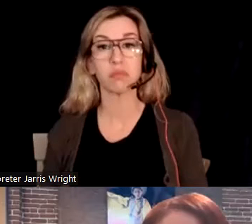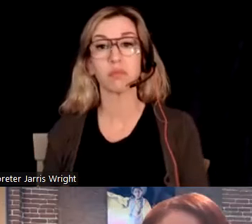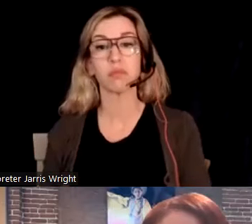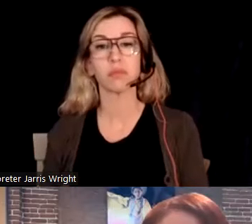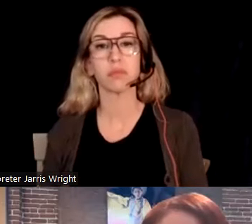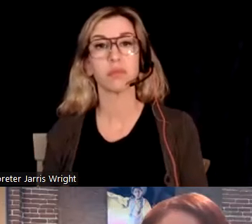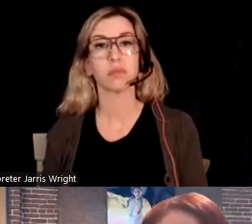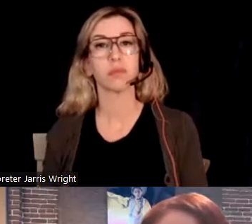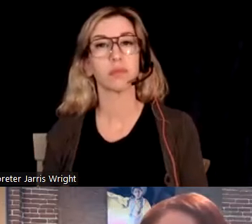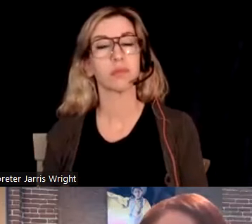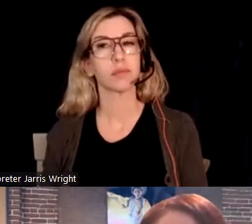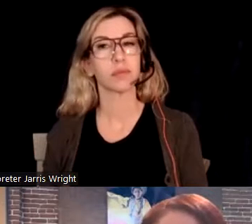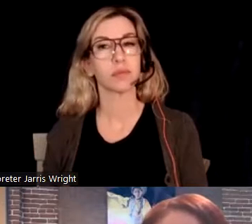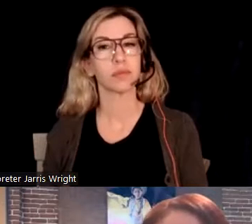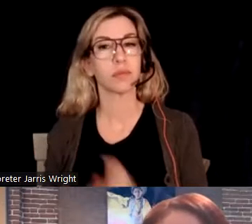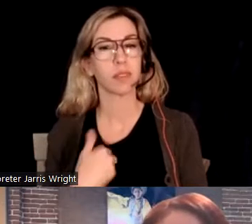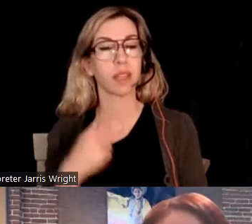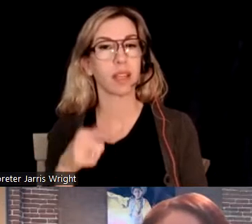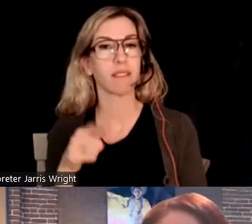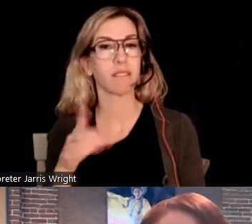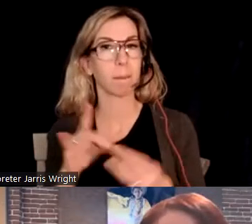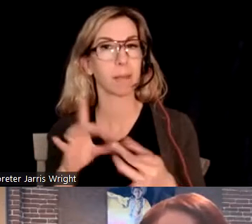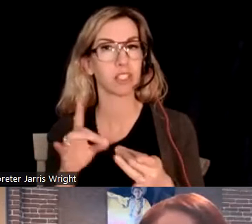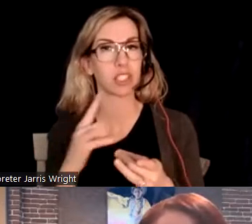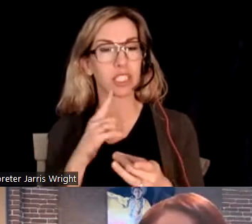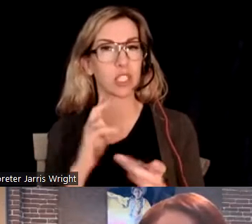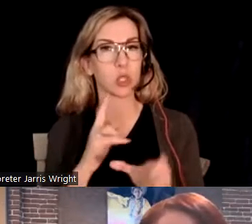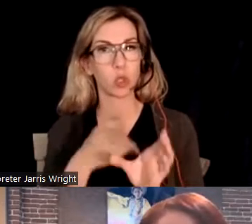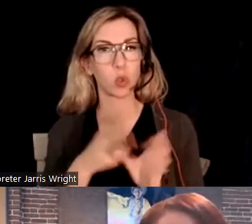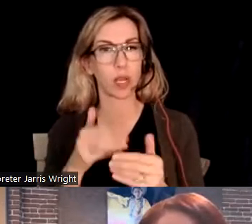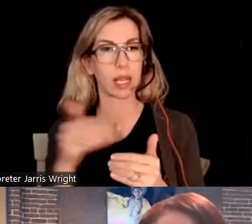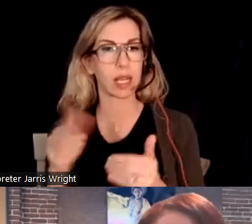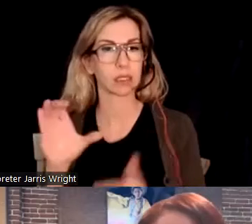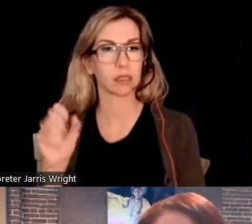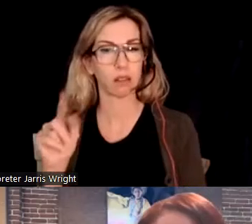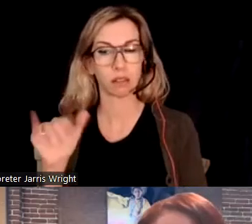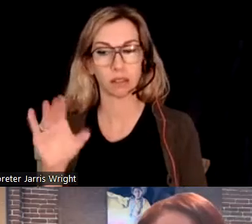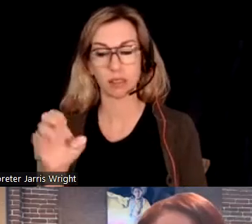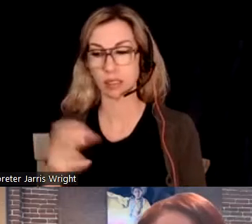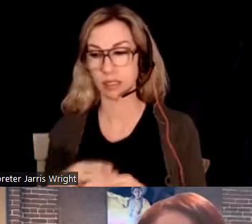So I have a message saying joining next to Constance's name.